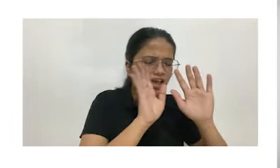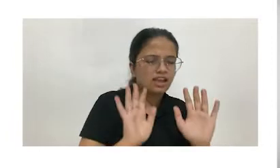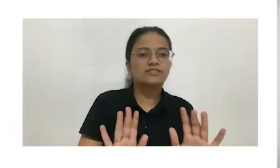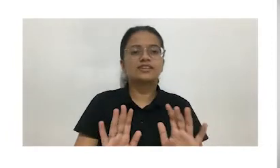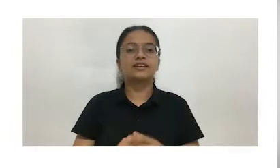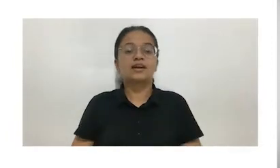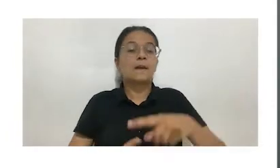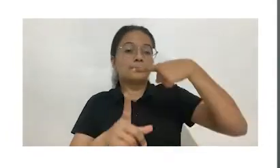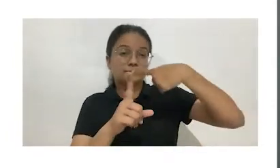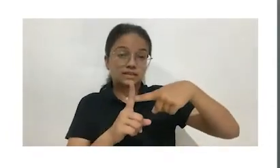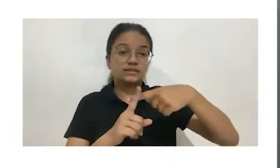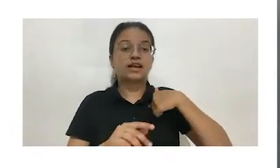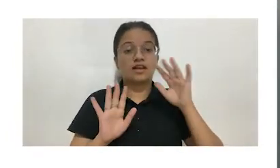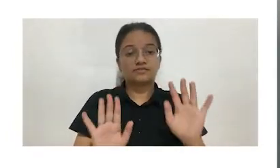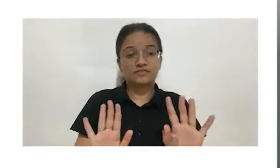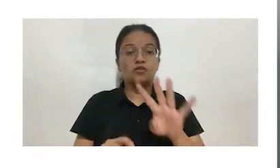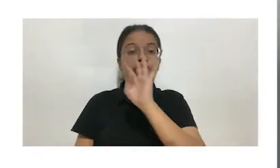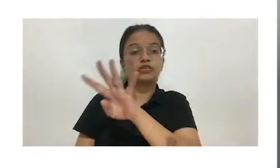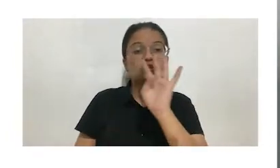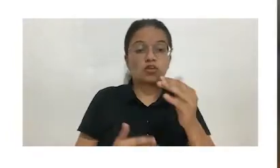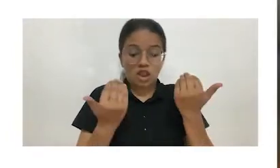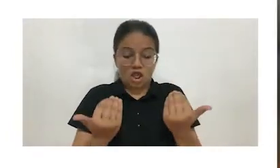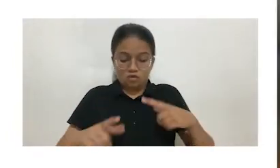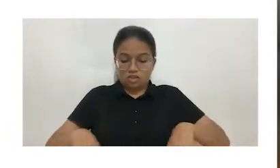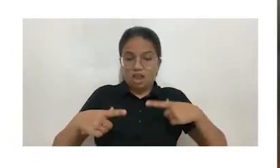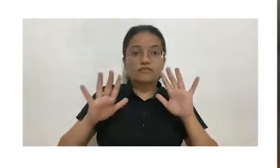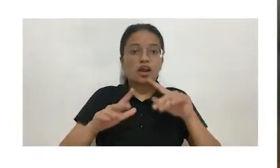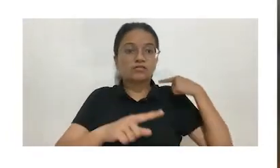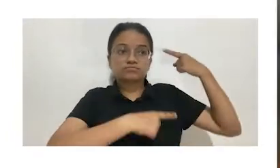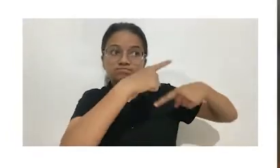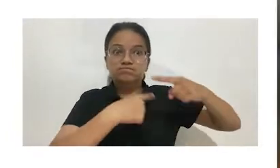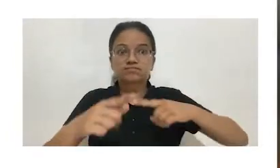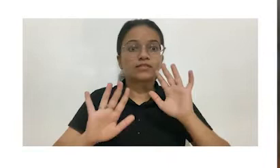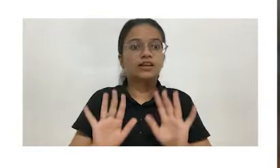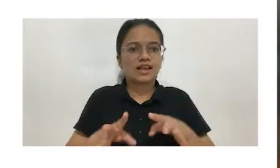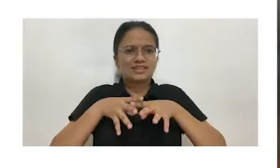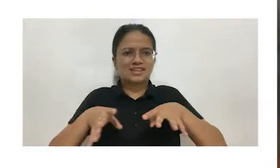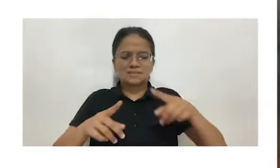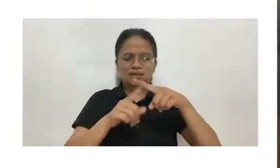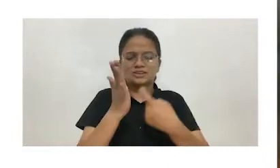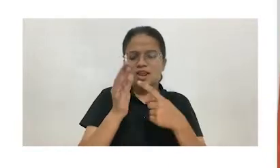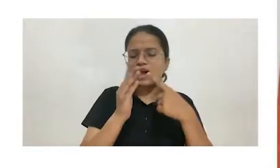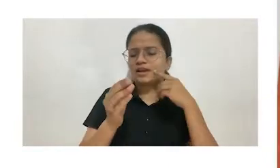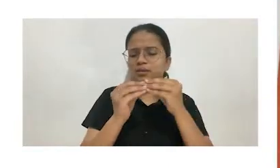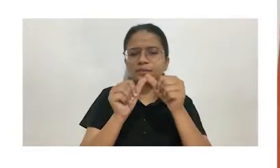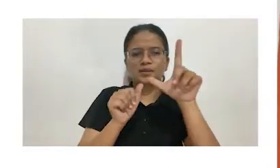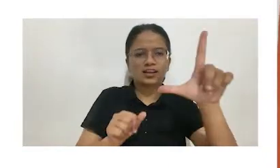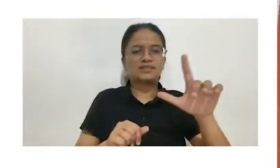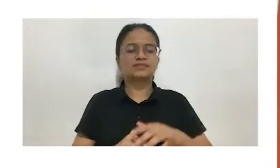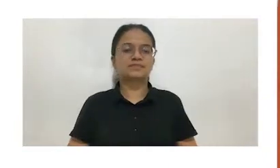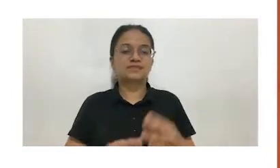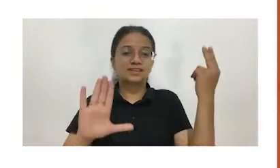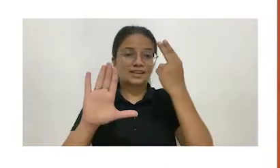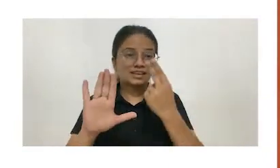in the collection. And then we have what we call living traditions, which is normally understood as folk and tribal art.